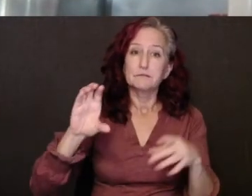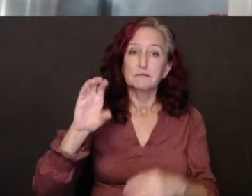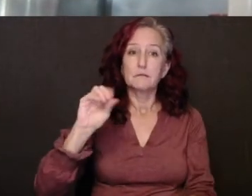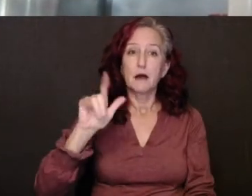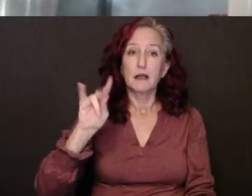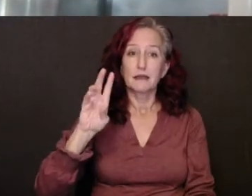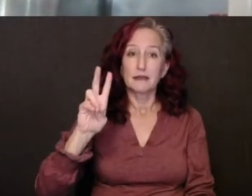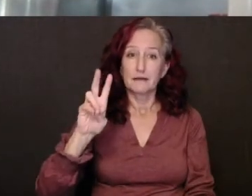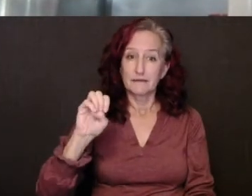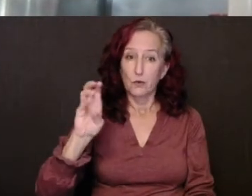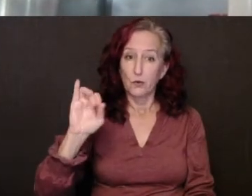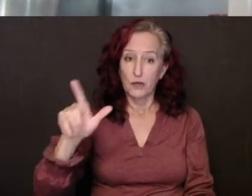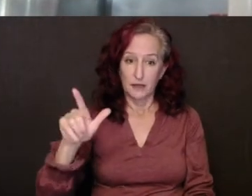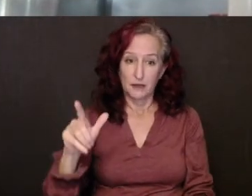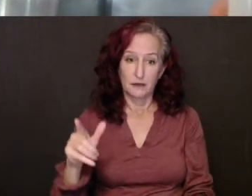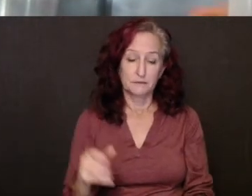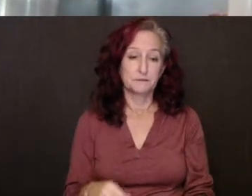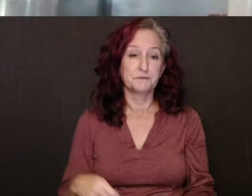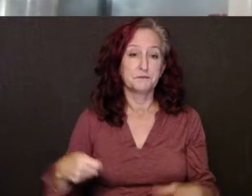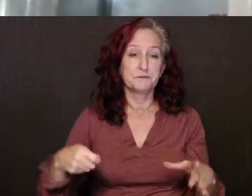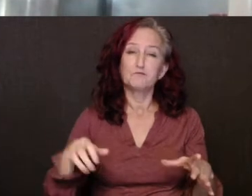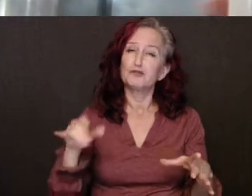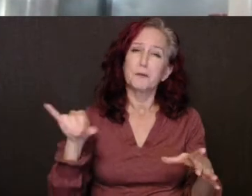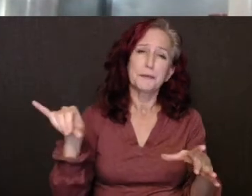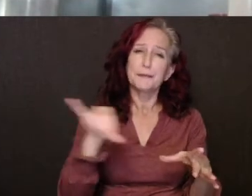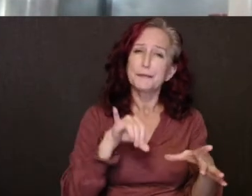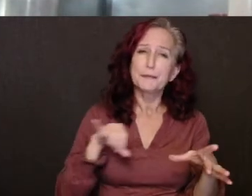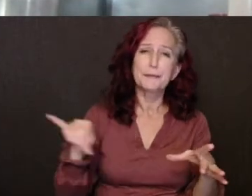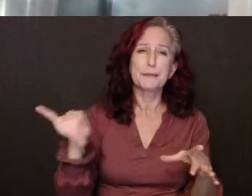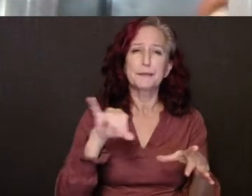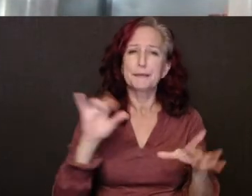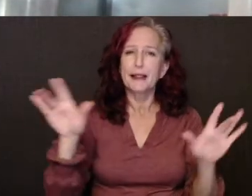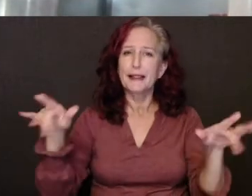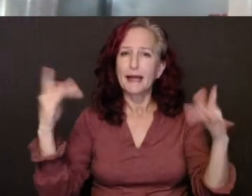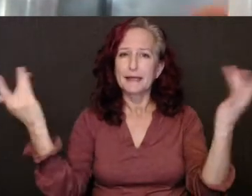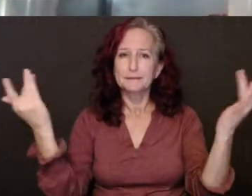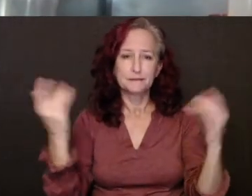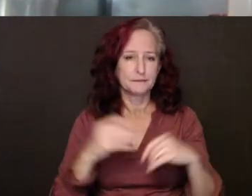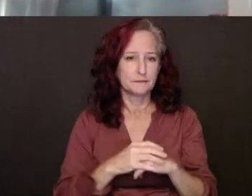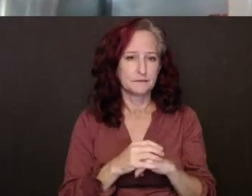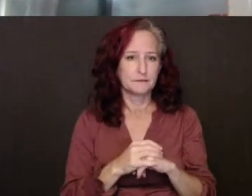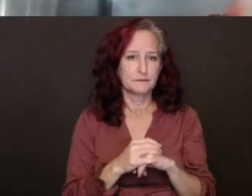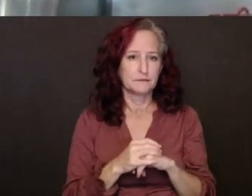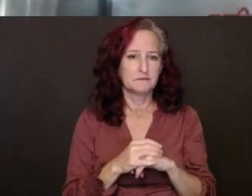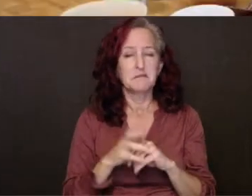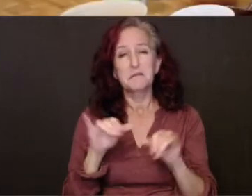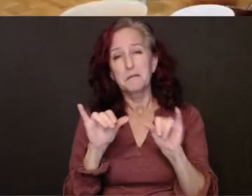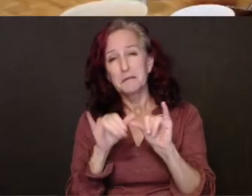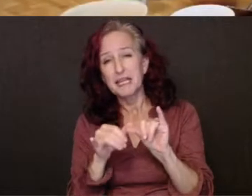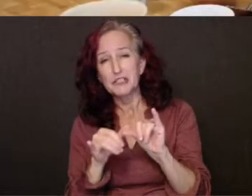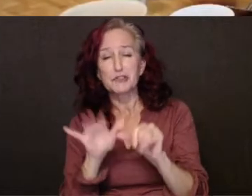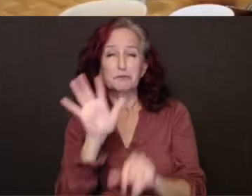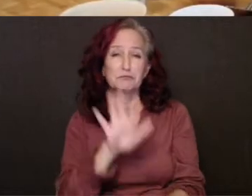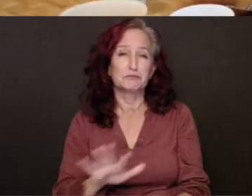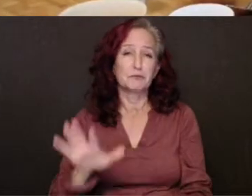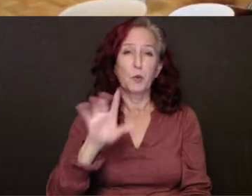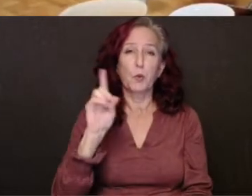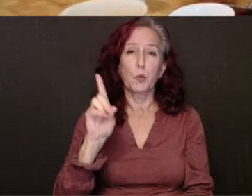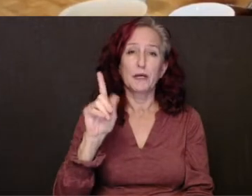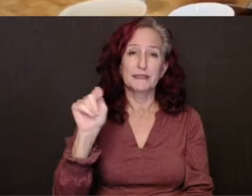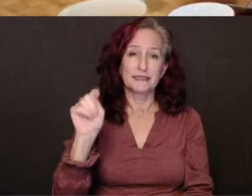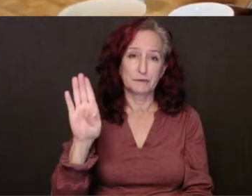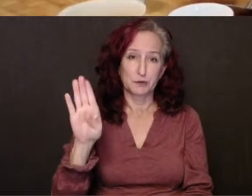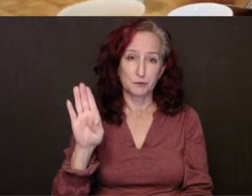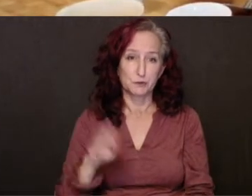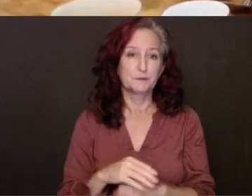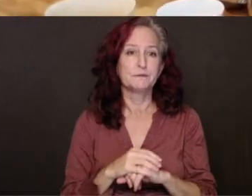nice, good vegan soup with this. And so what I'm going to do is actually, I'm going to add just a little bit of the olive oil